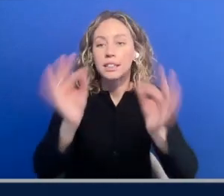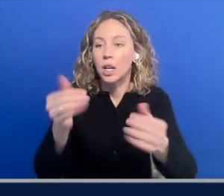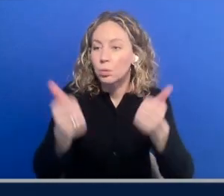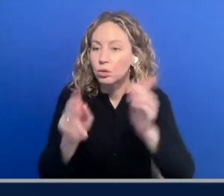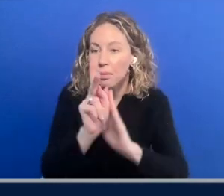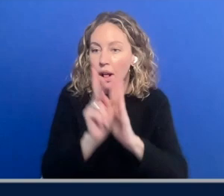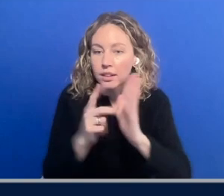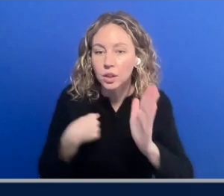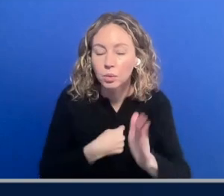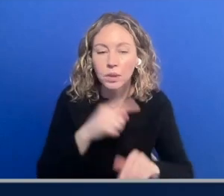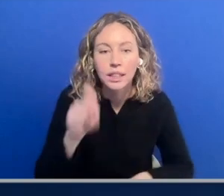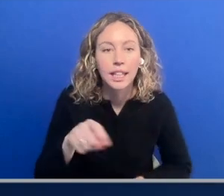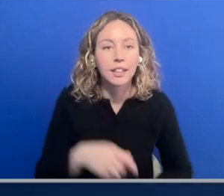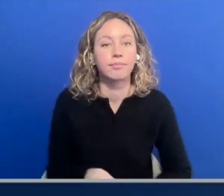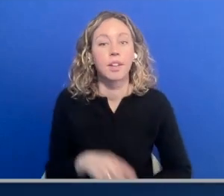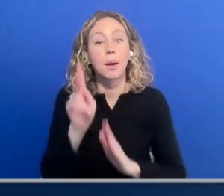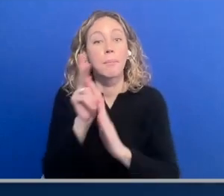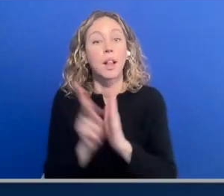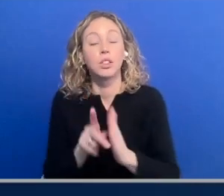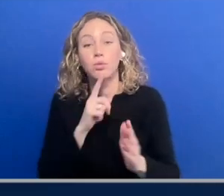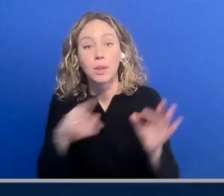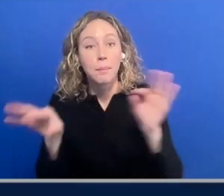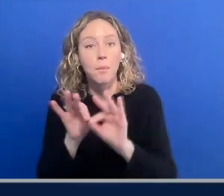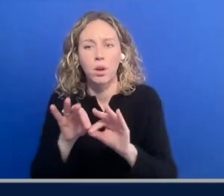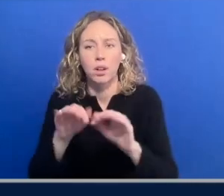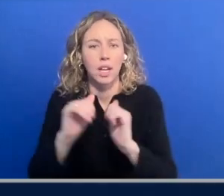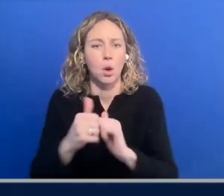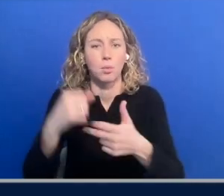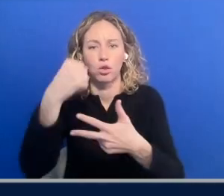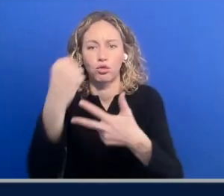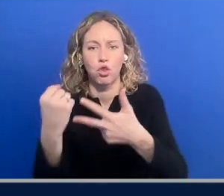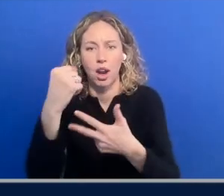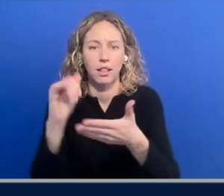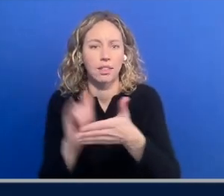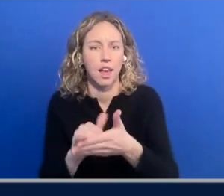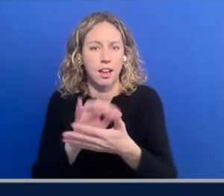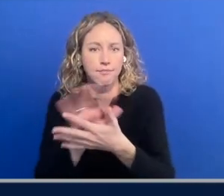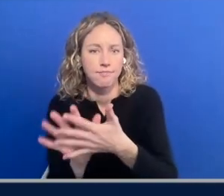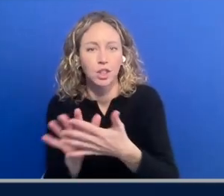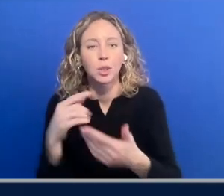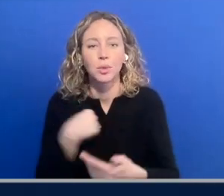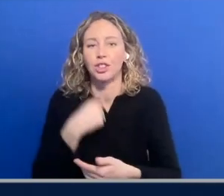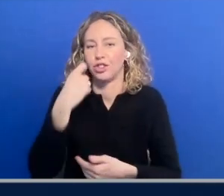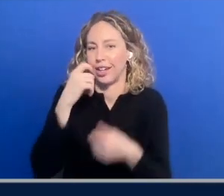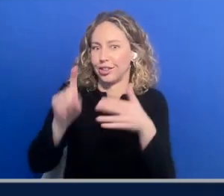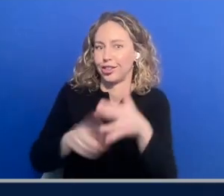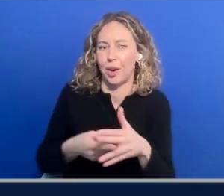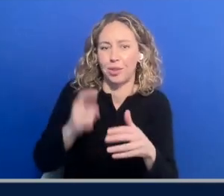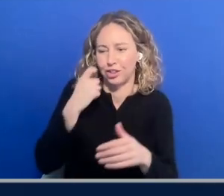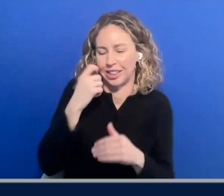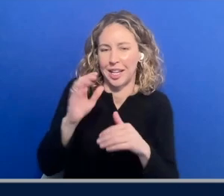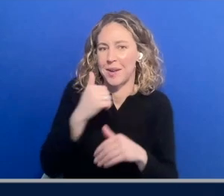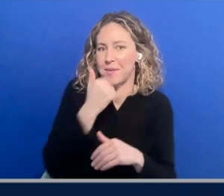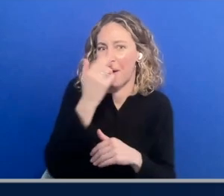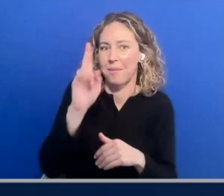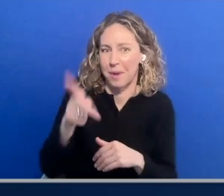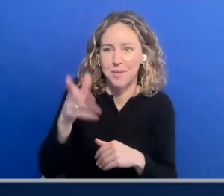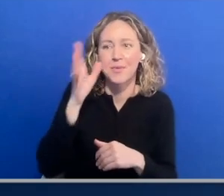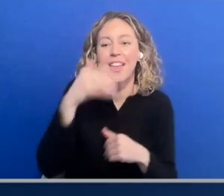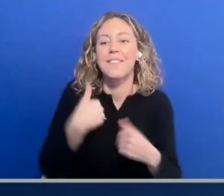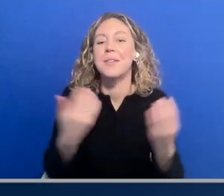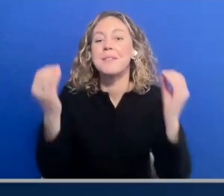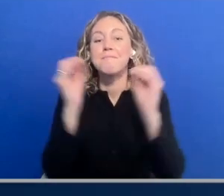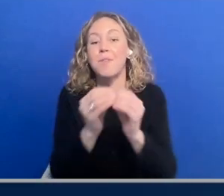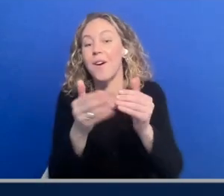are the policies that are critical by severity. So we're just getting started here and getting warmed up. So we have a lot of things in our roadmap. Stay tuned. That's